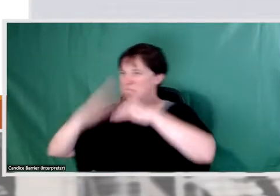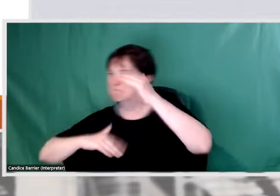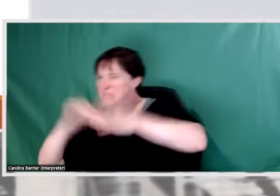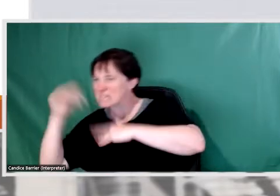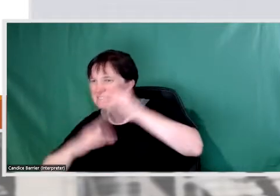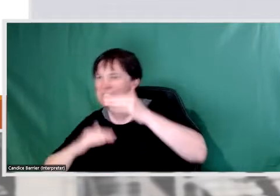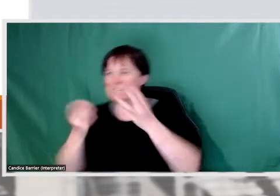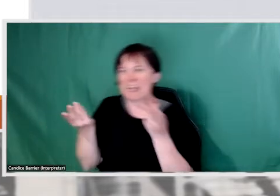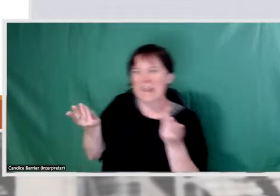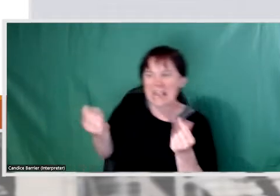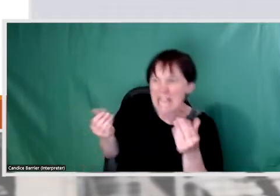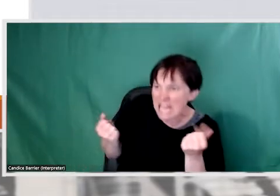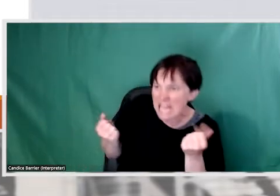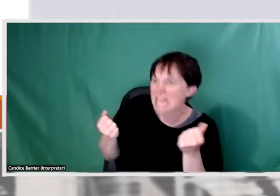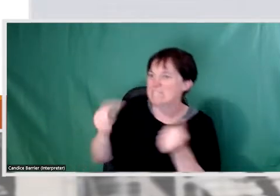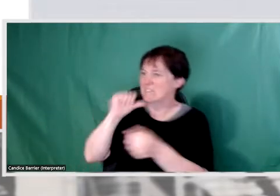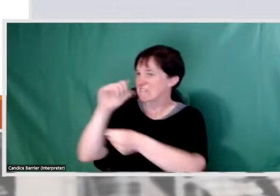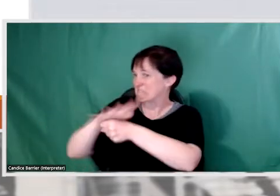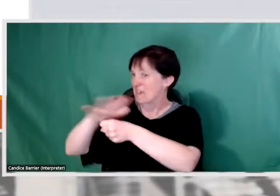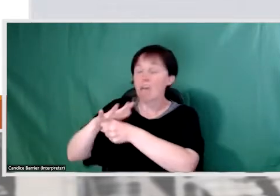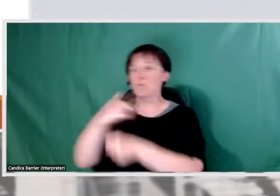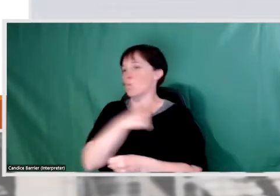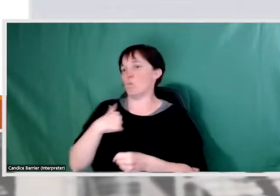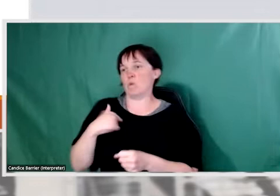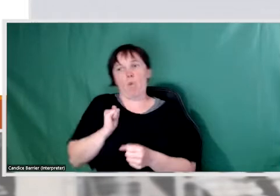will not support that project.